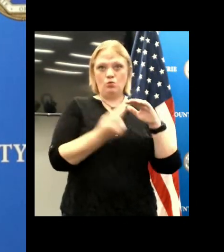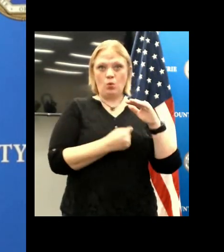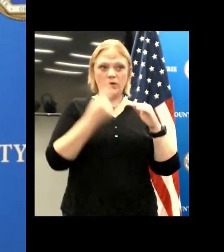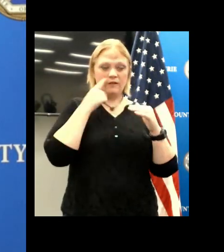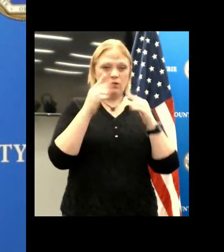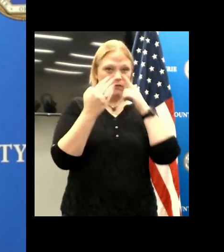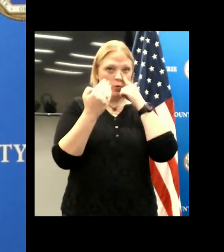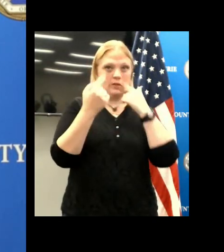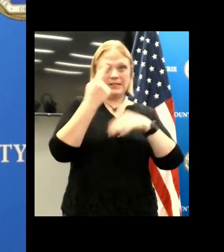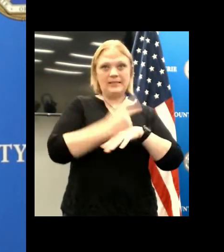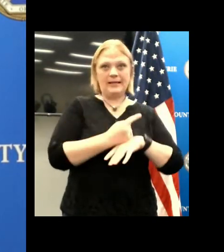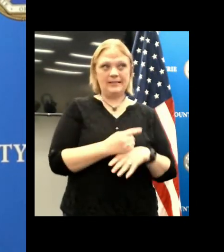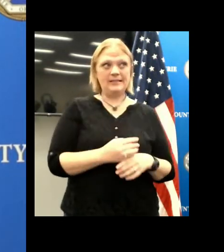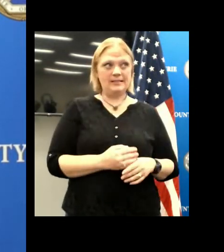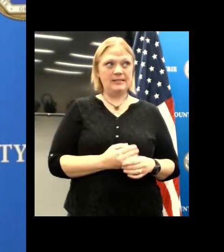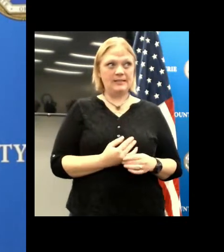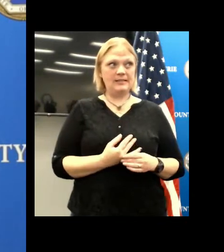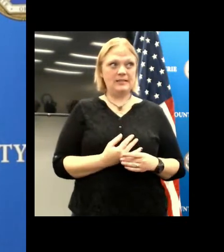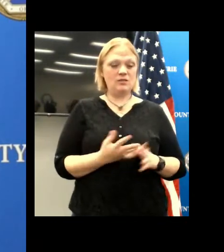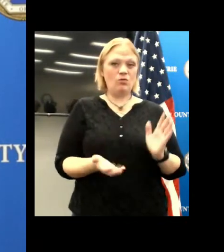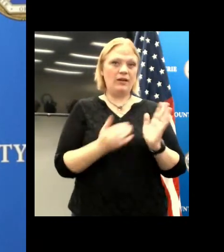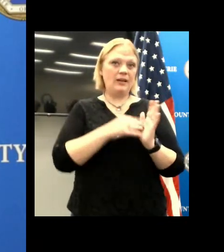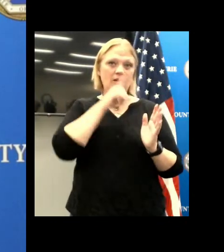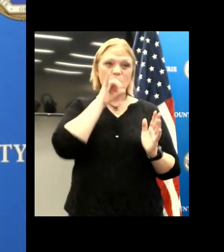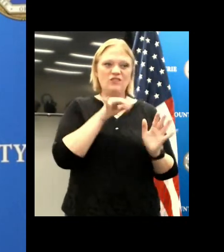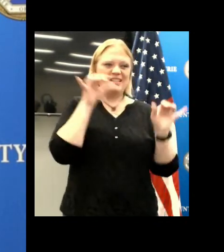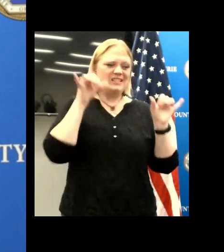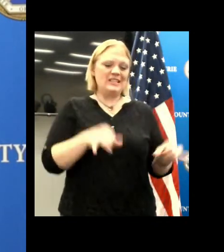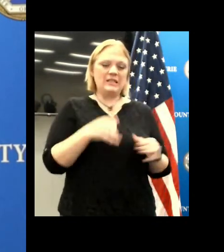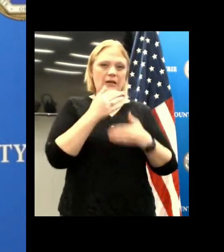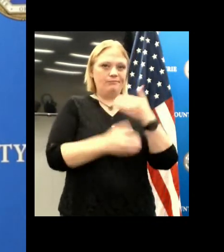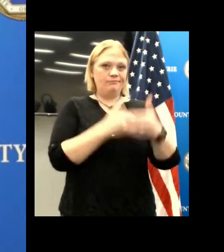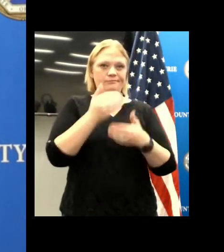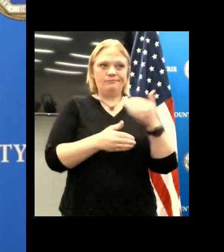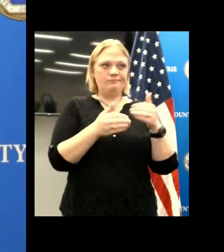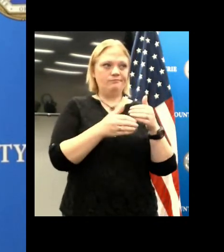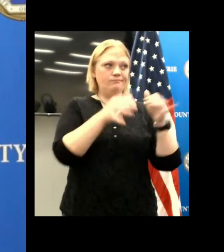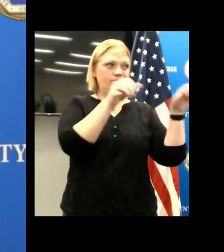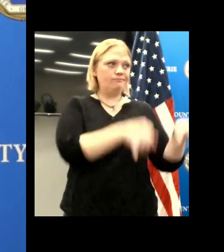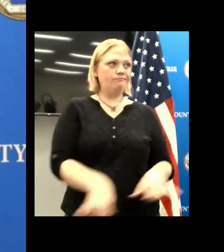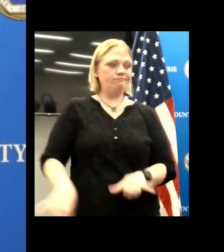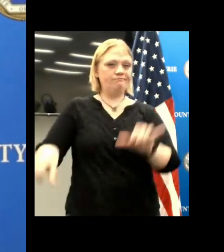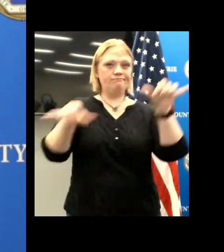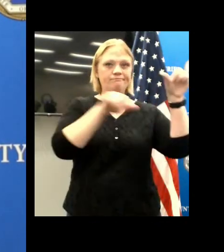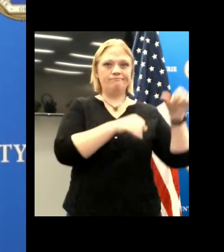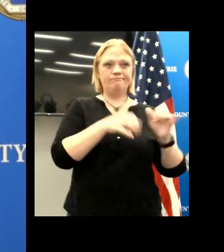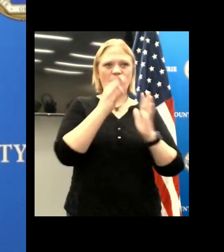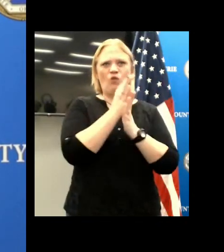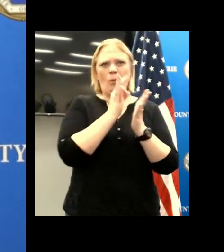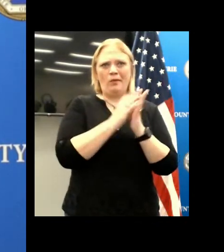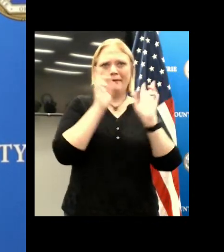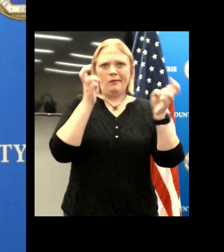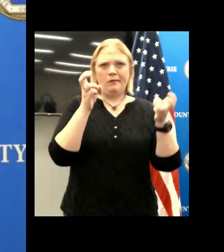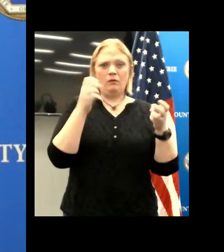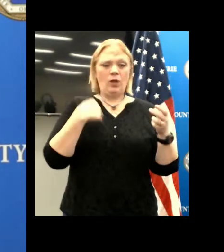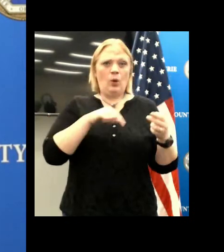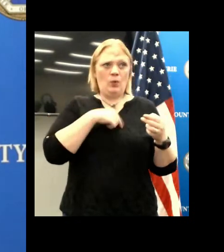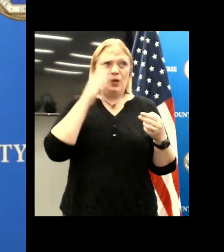for 14 days. So again, it's really the same procedure everywhere. It's the same formula, and we know that this